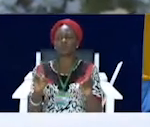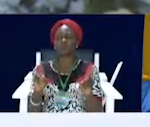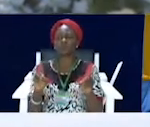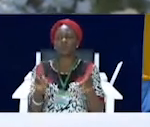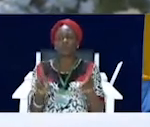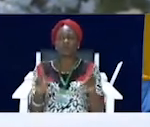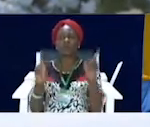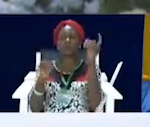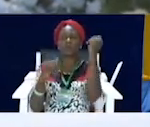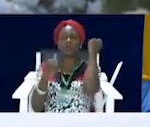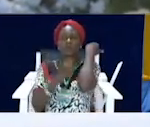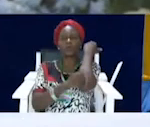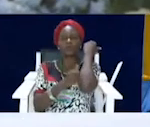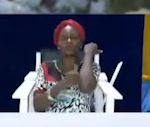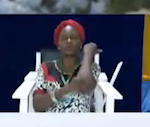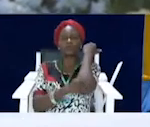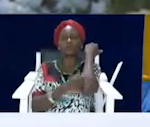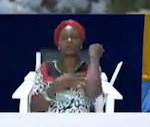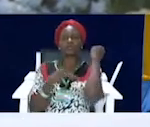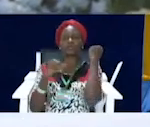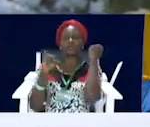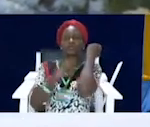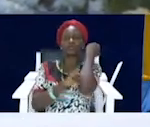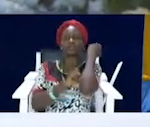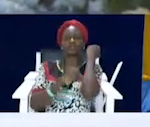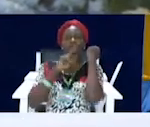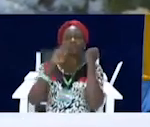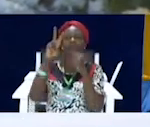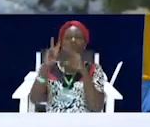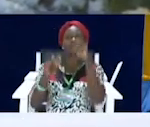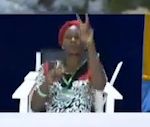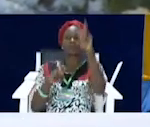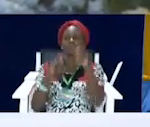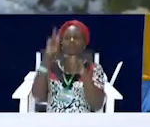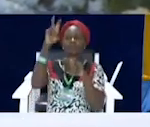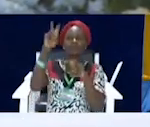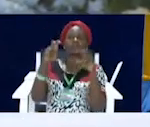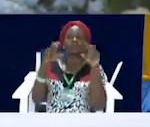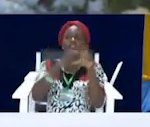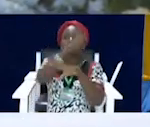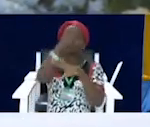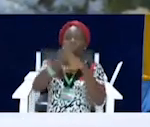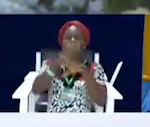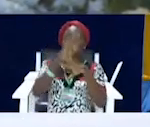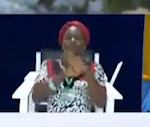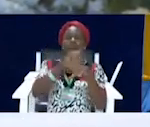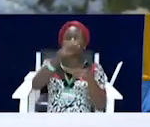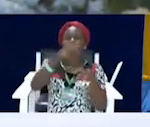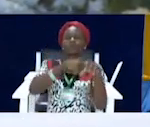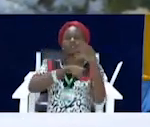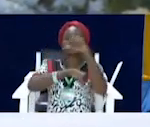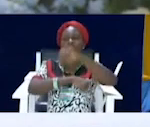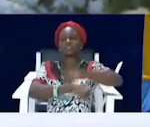Abraham and Isaac were climbing the mountain on one